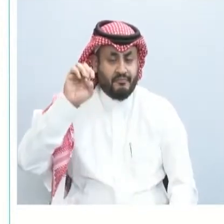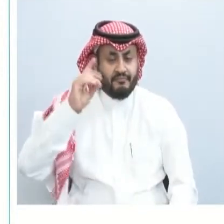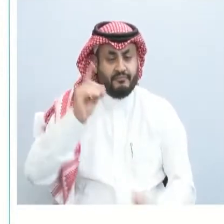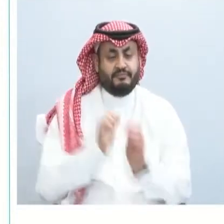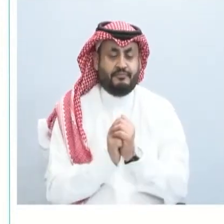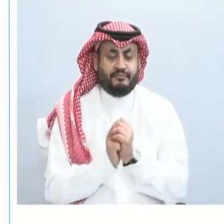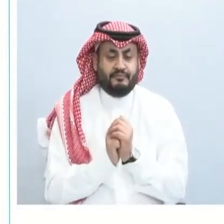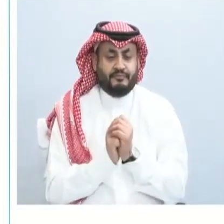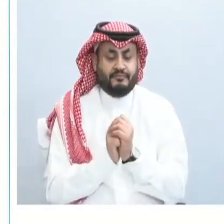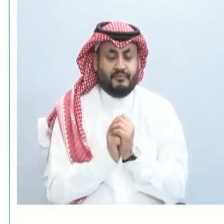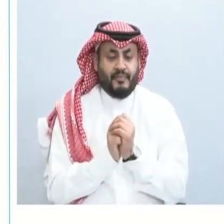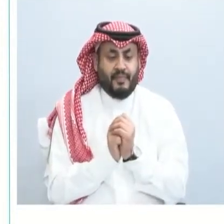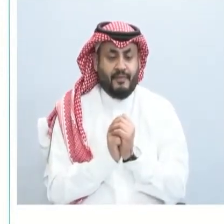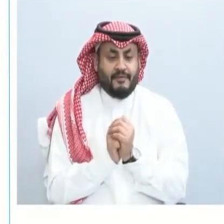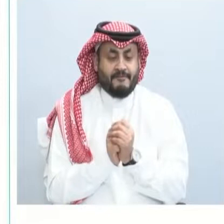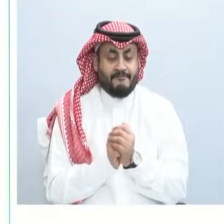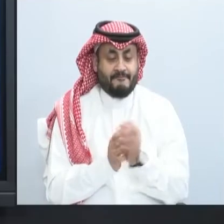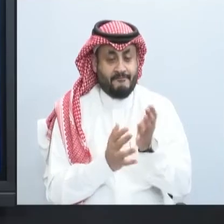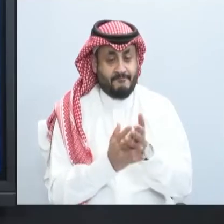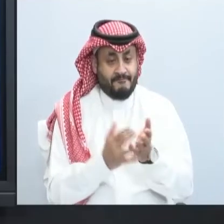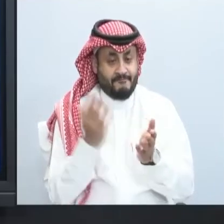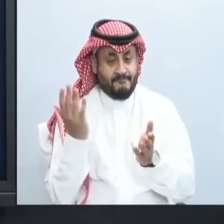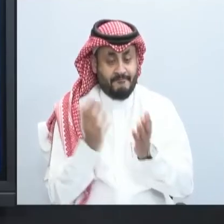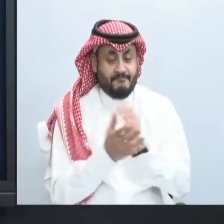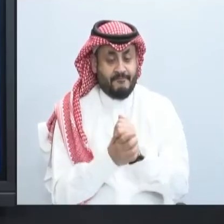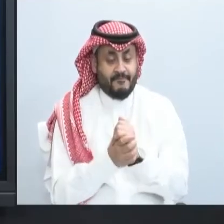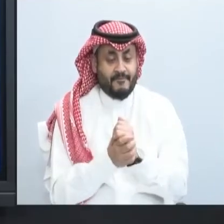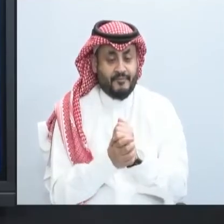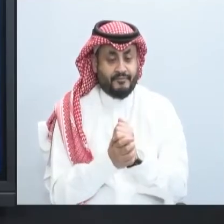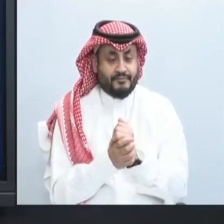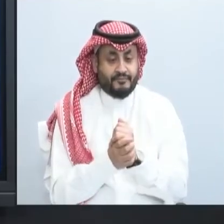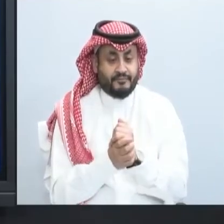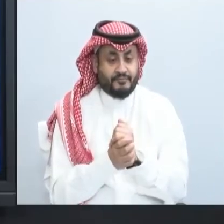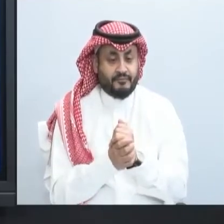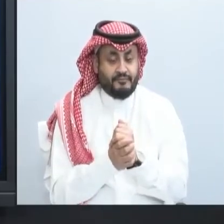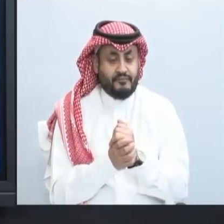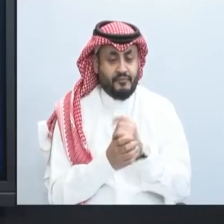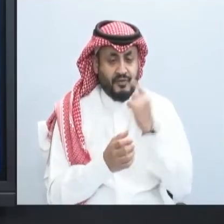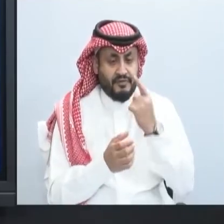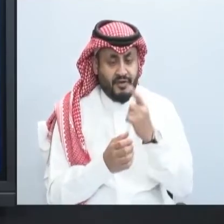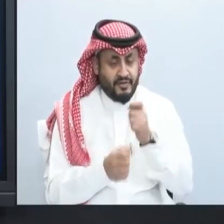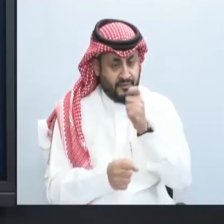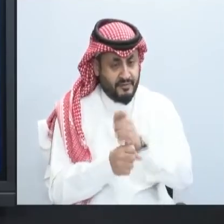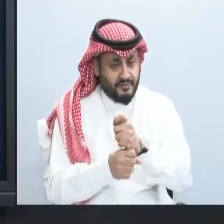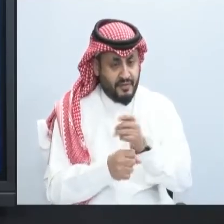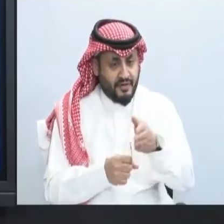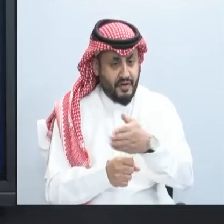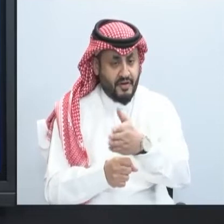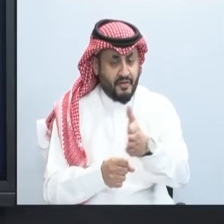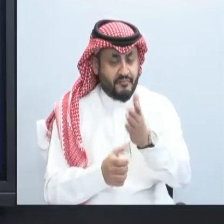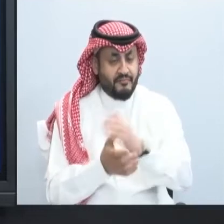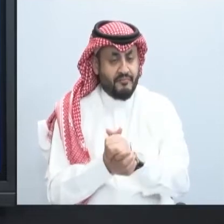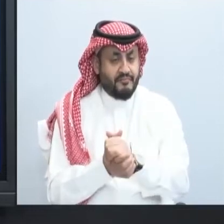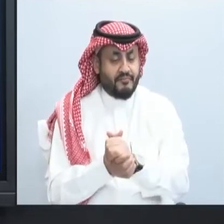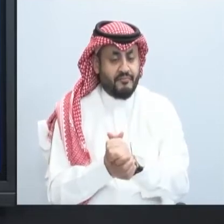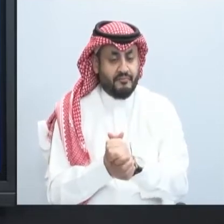again, in this part, the second part of this chant, here we do have also irregular verbs in